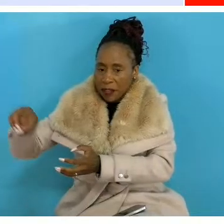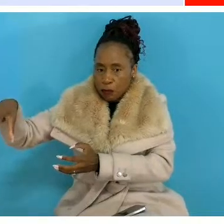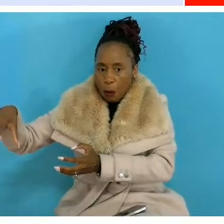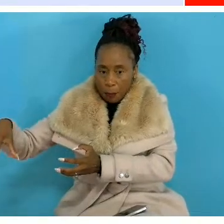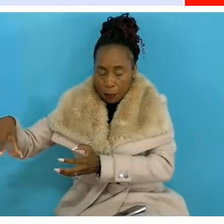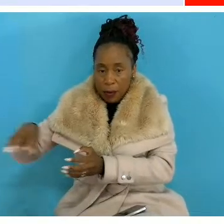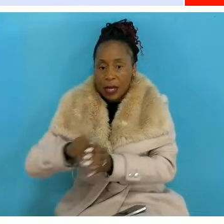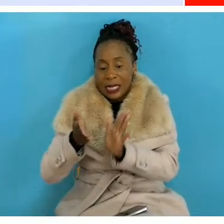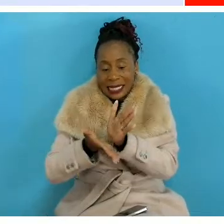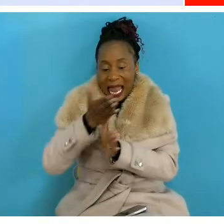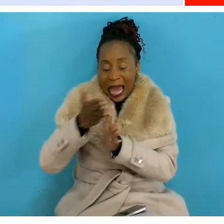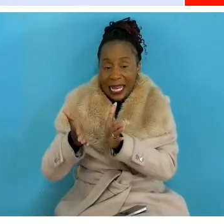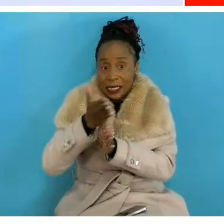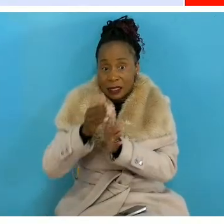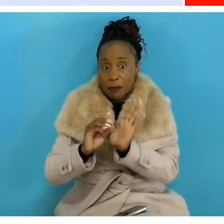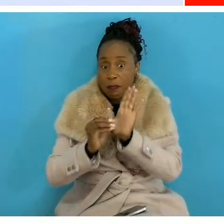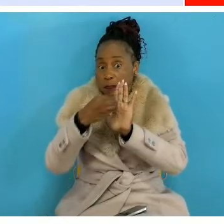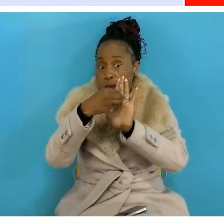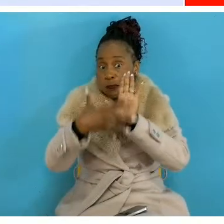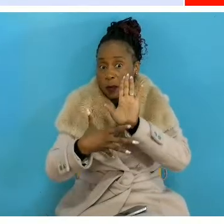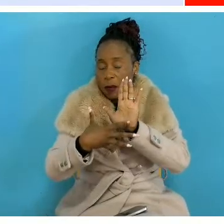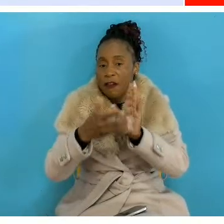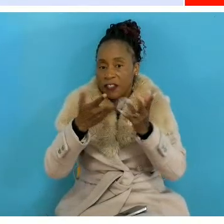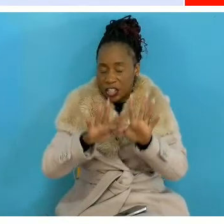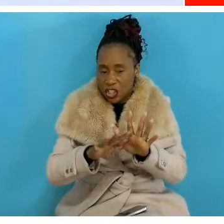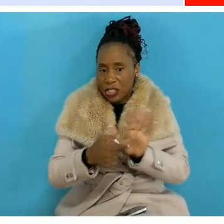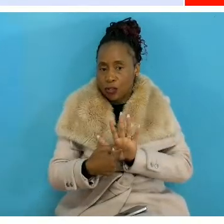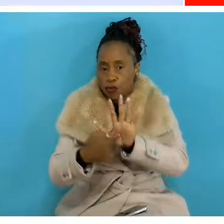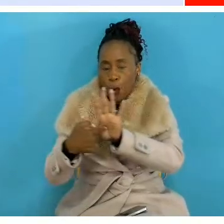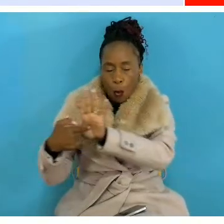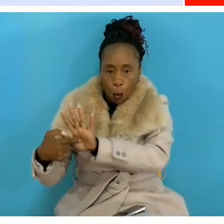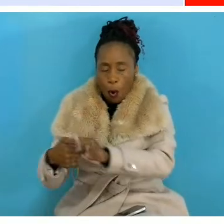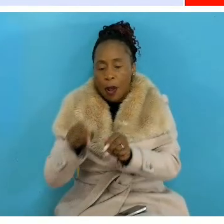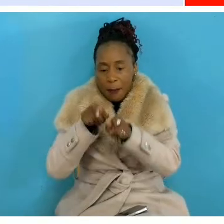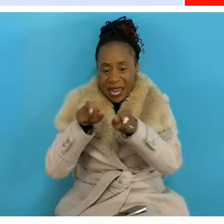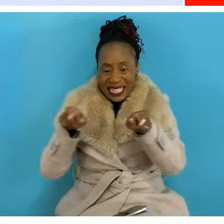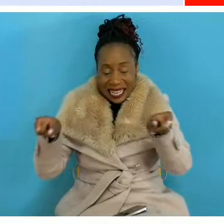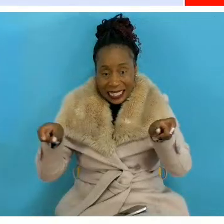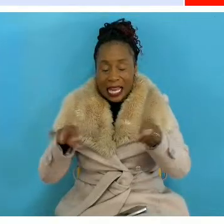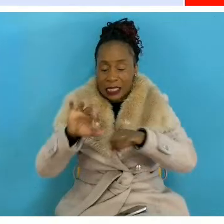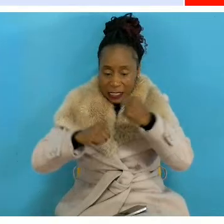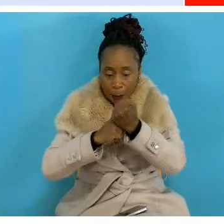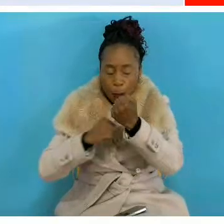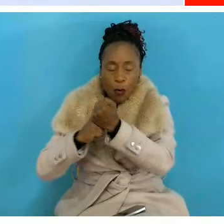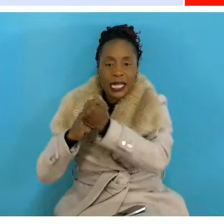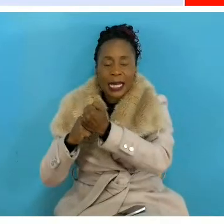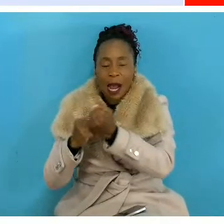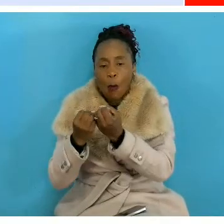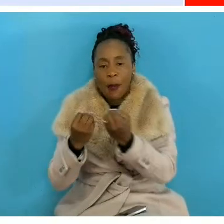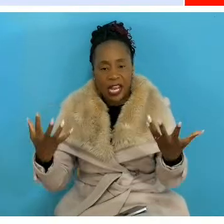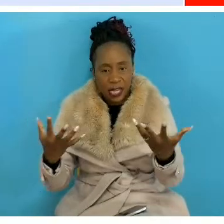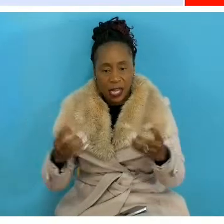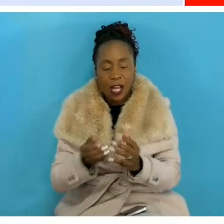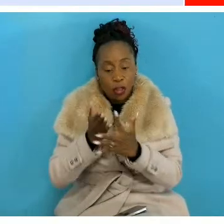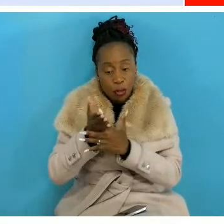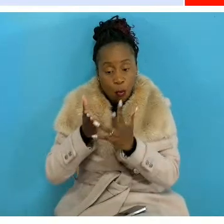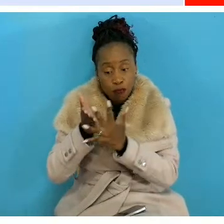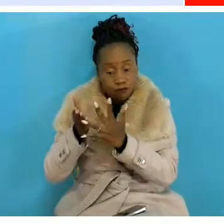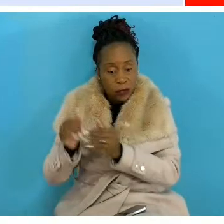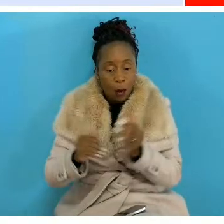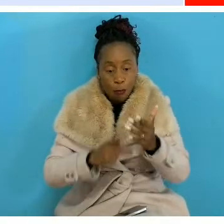that shows the number of people who are being supported through these